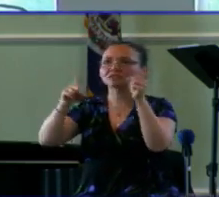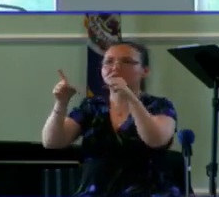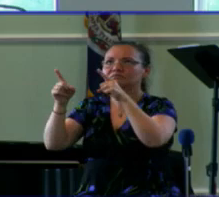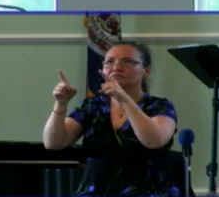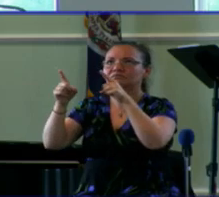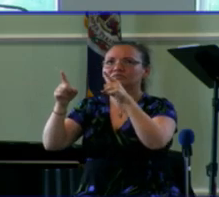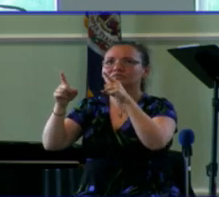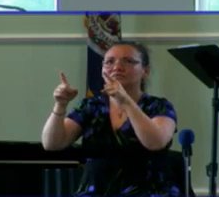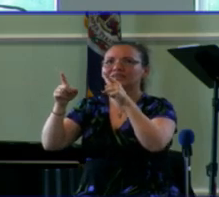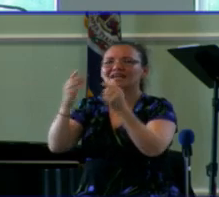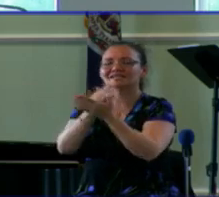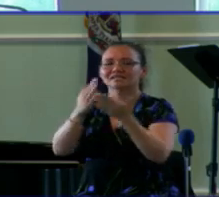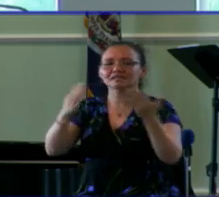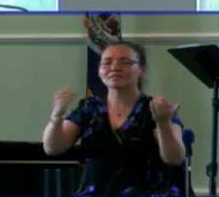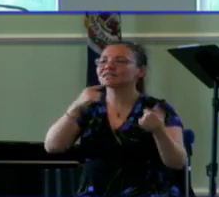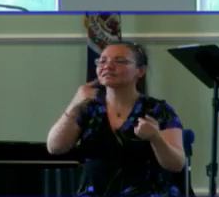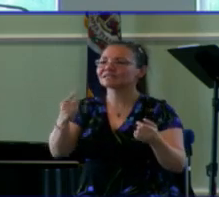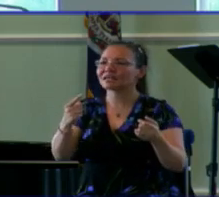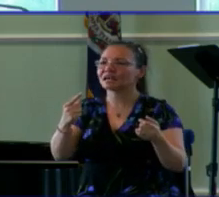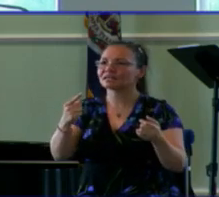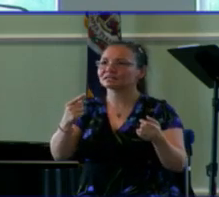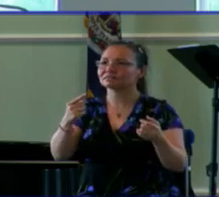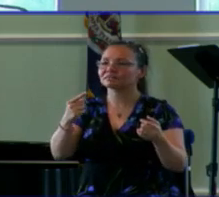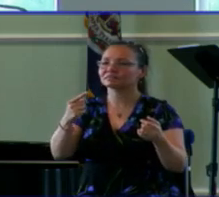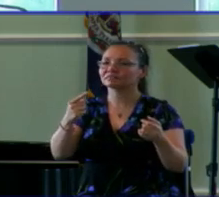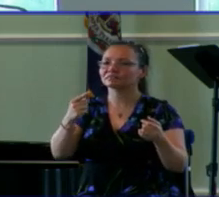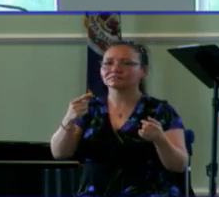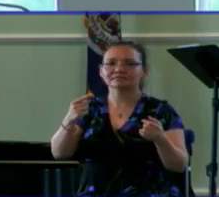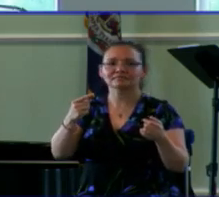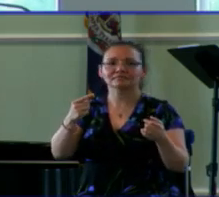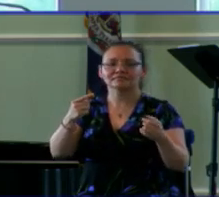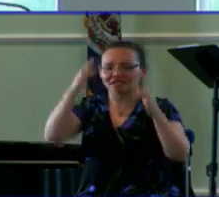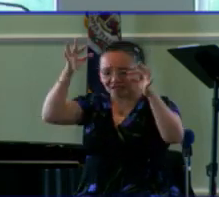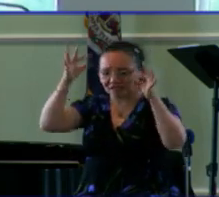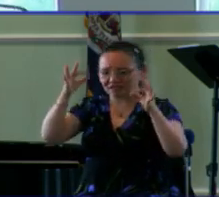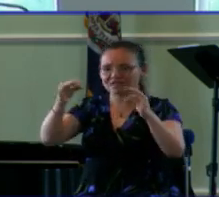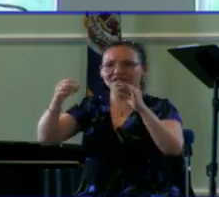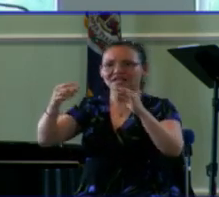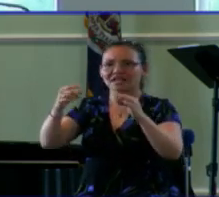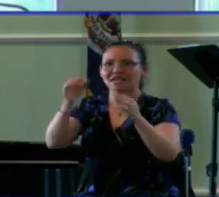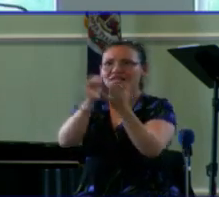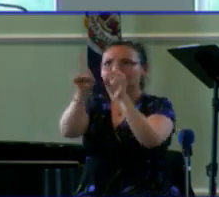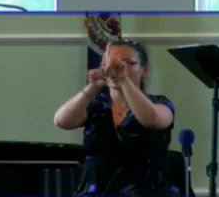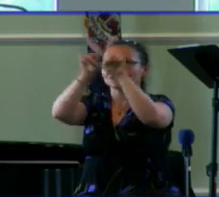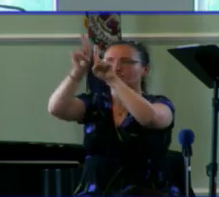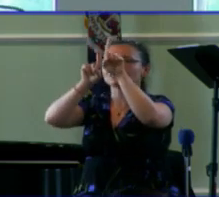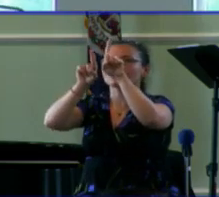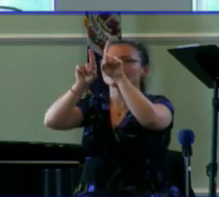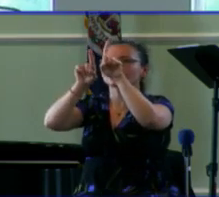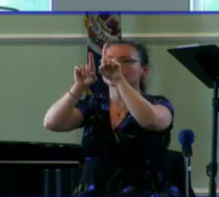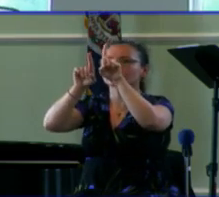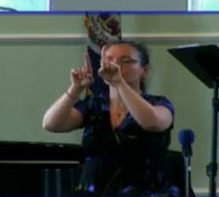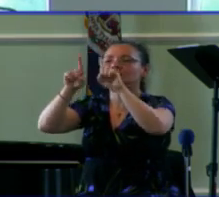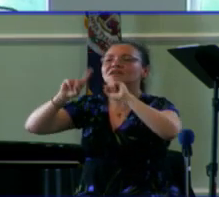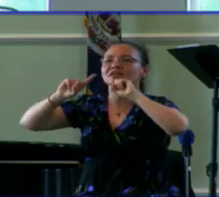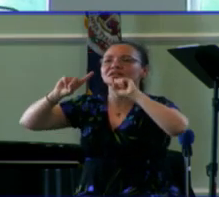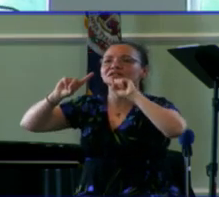There is something that is said, that is declared. It says, "The heavens declared the glory of God."